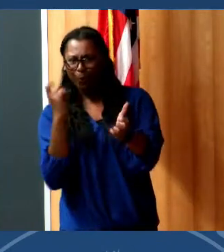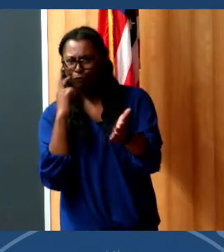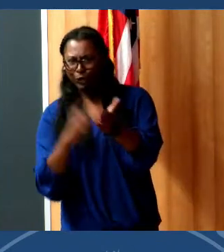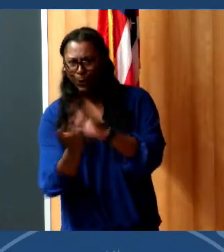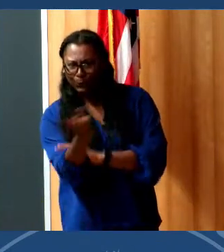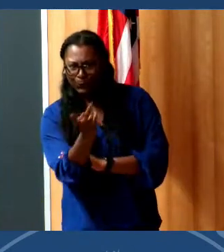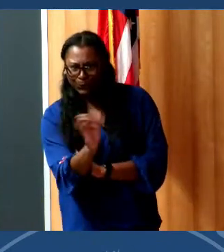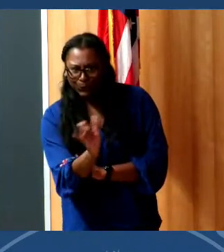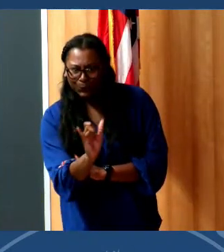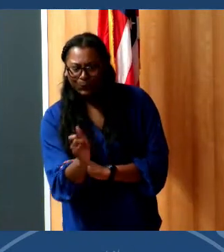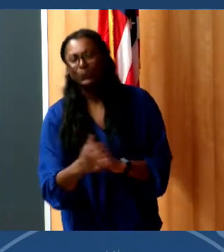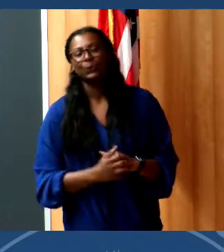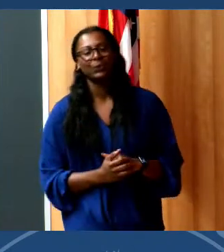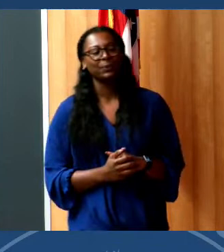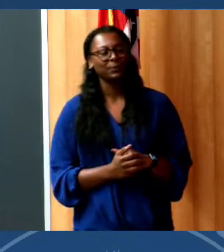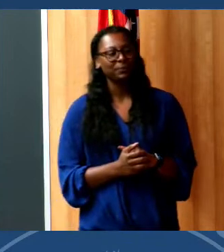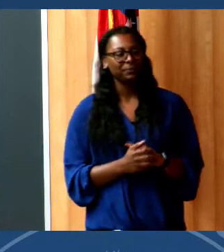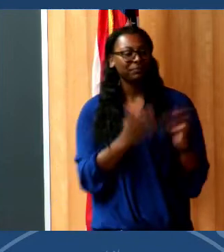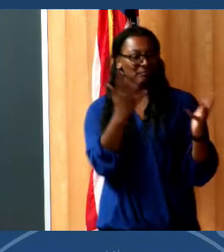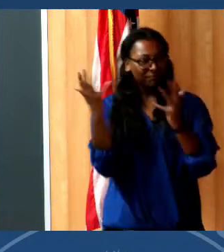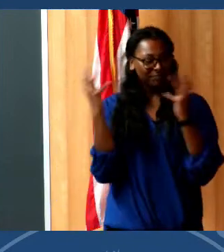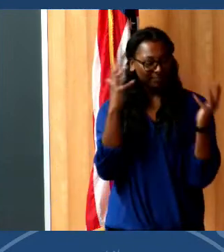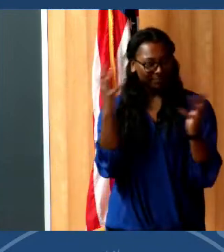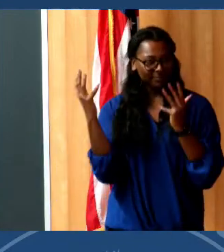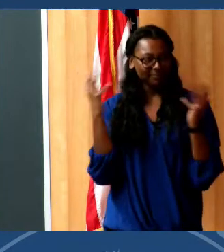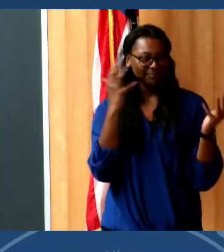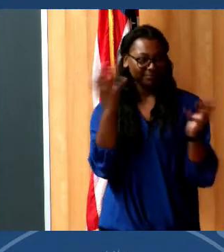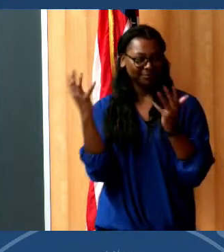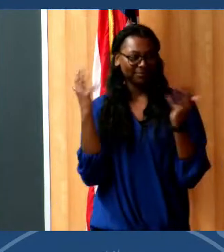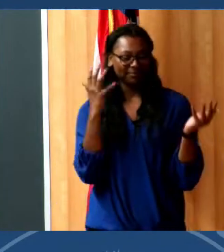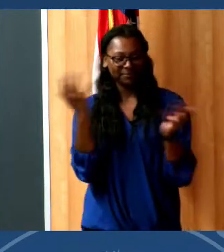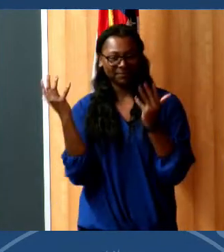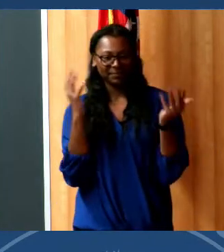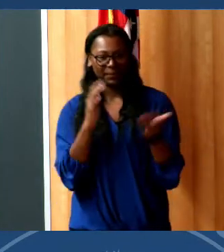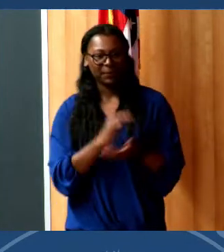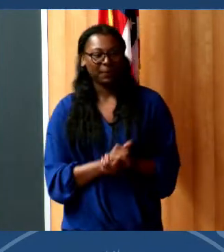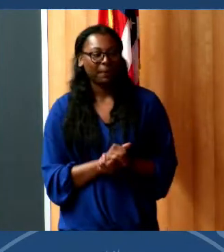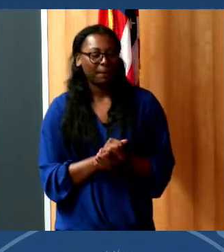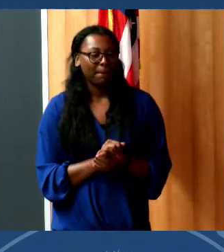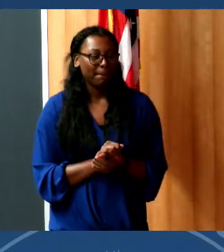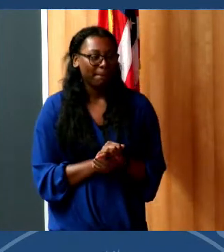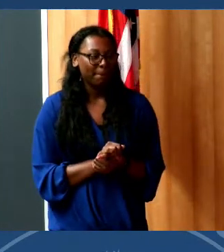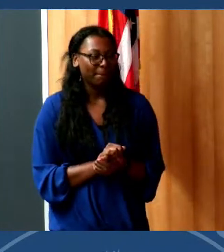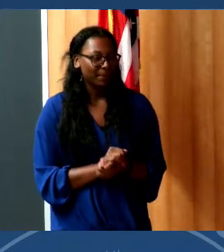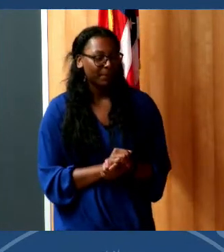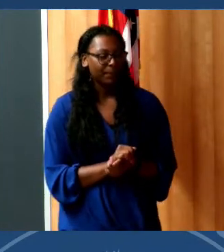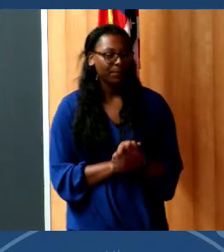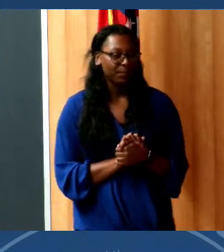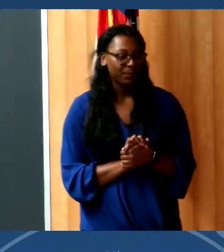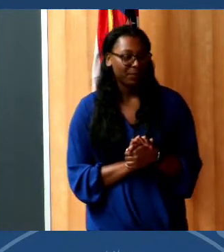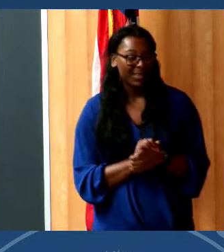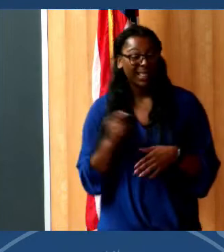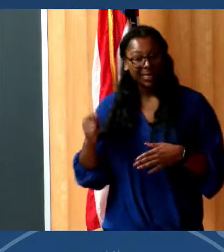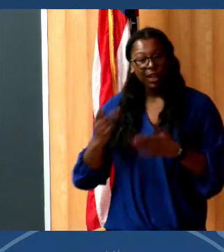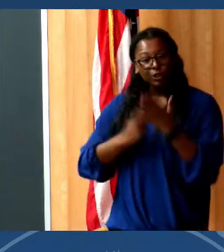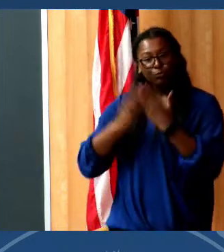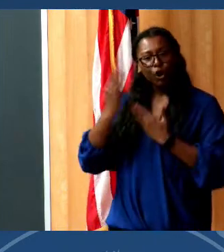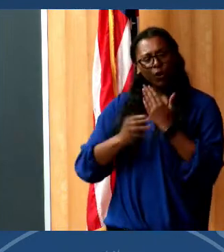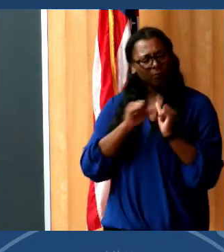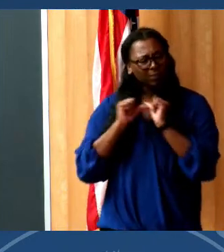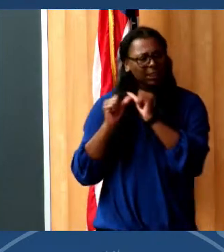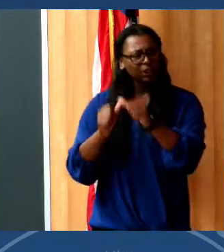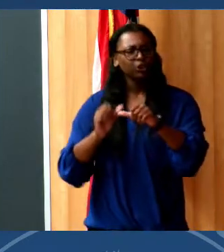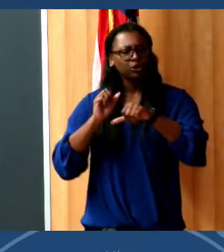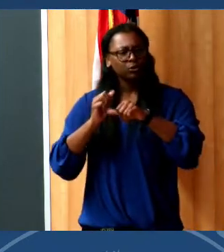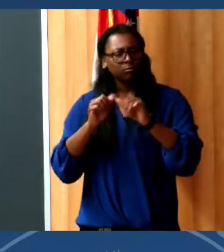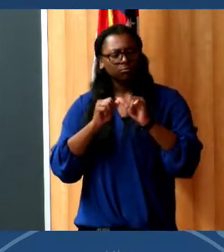well. These guys put it together. And I think as we continue to do this and expand the number